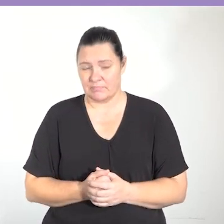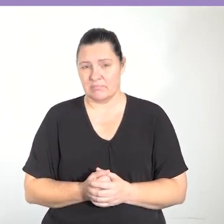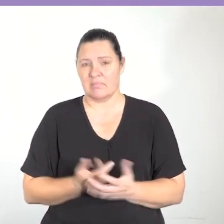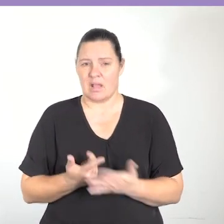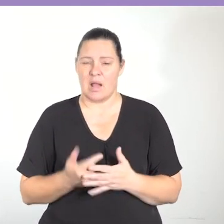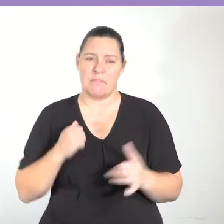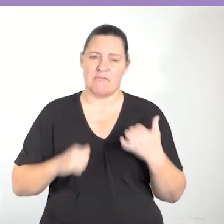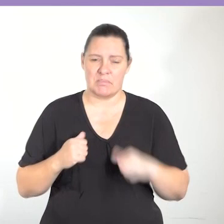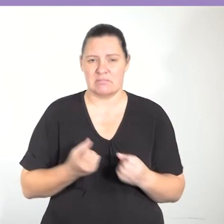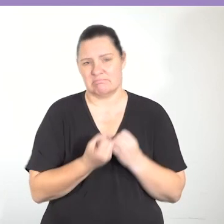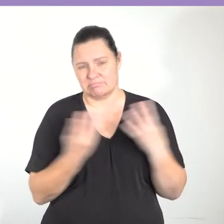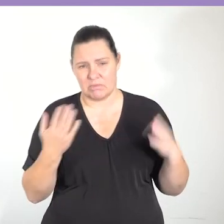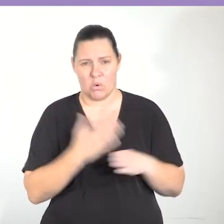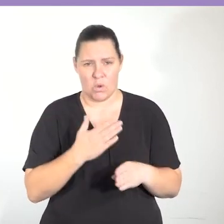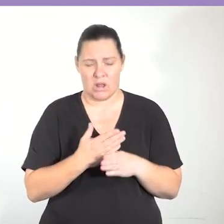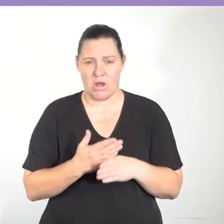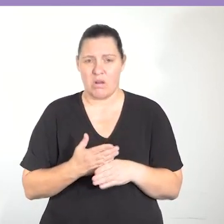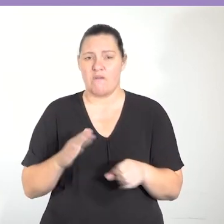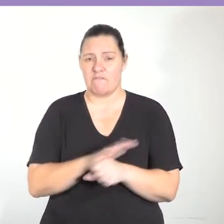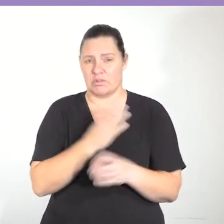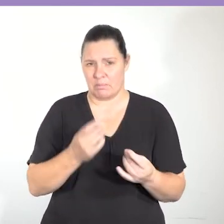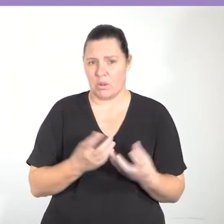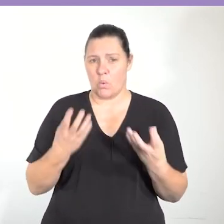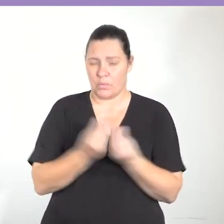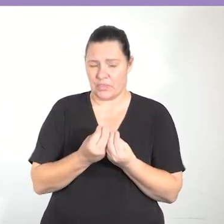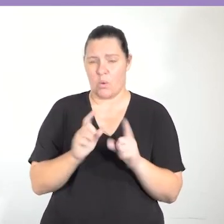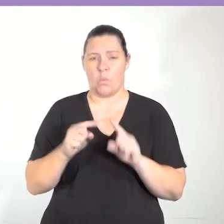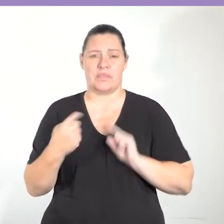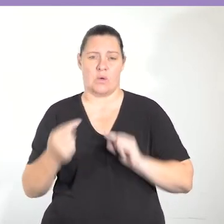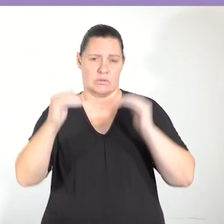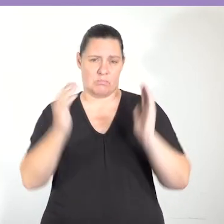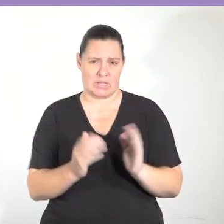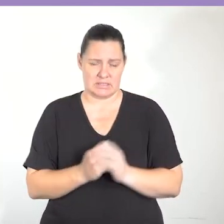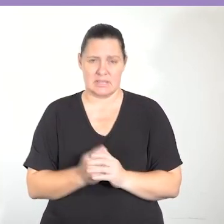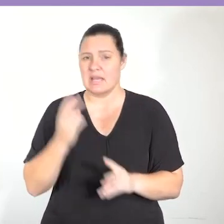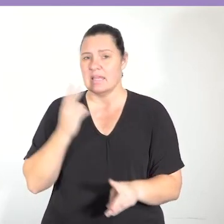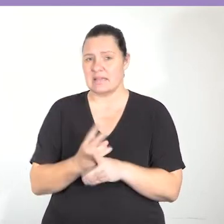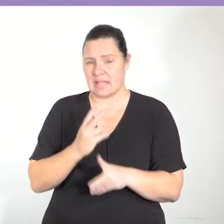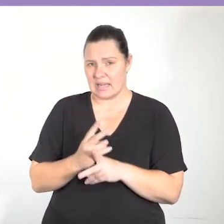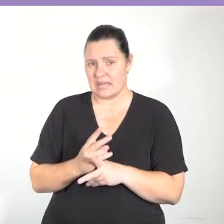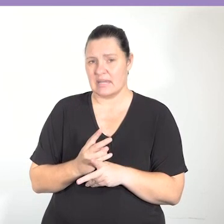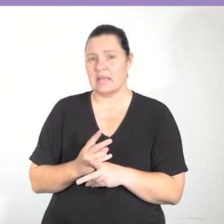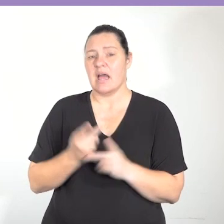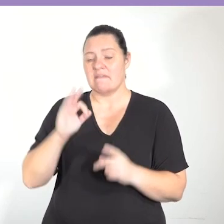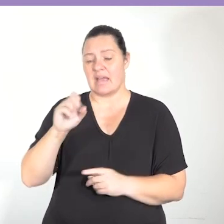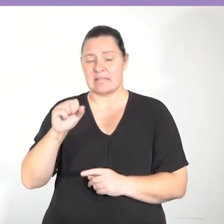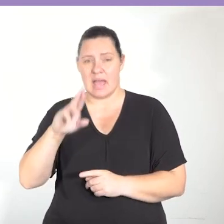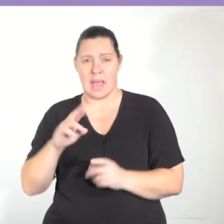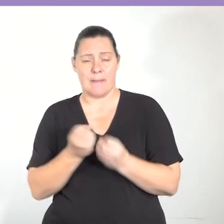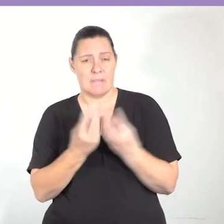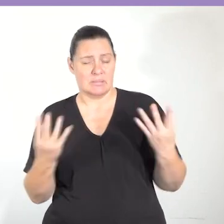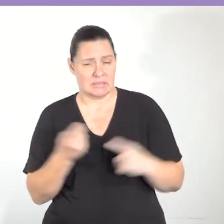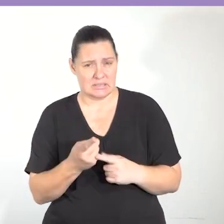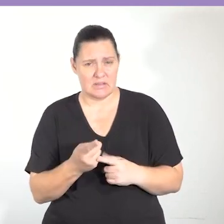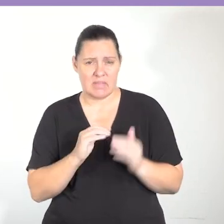are performing multiple operations on whole numbers with or without brackets. Then we are going to look at multiples and factors, where we are going to